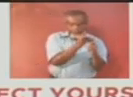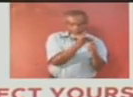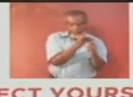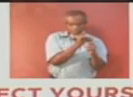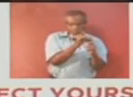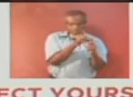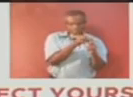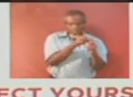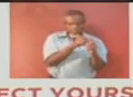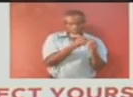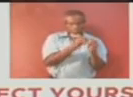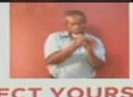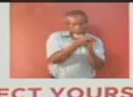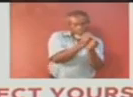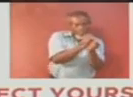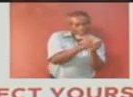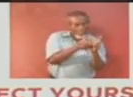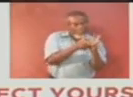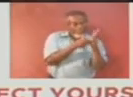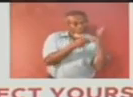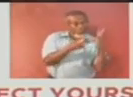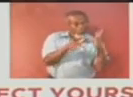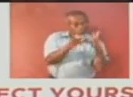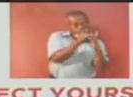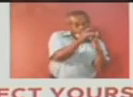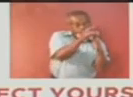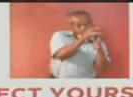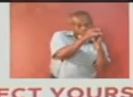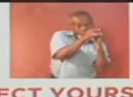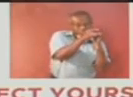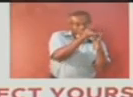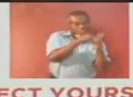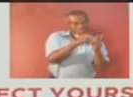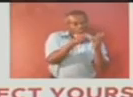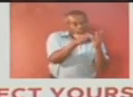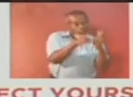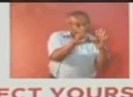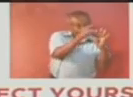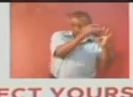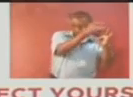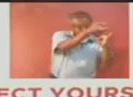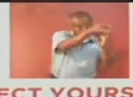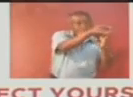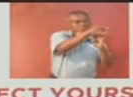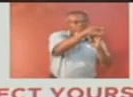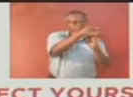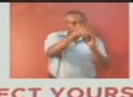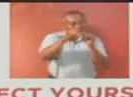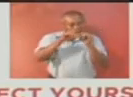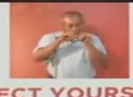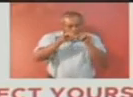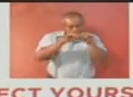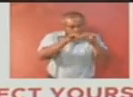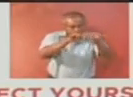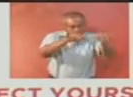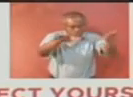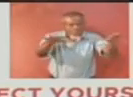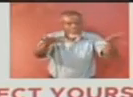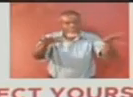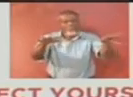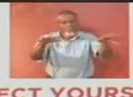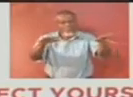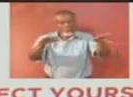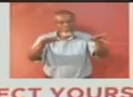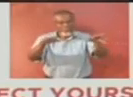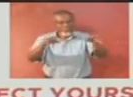4. So that 3 or 4 then each infect another 3 or 4, and you get very large numbers accumulating